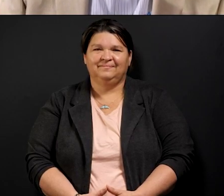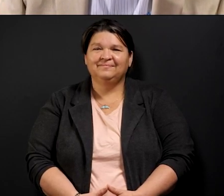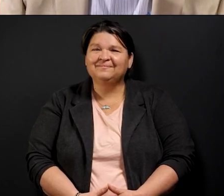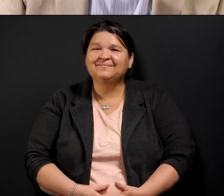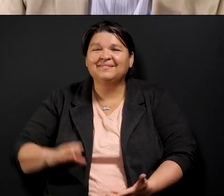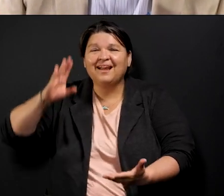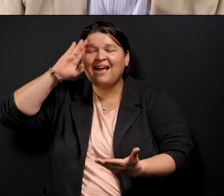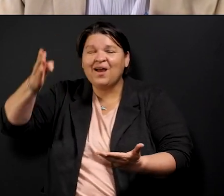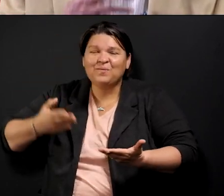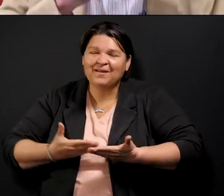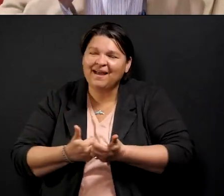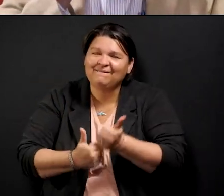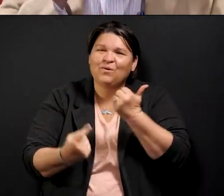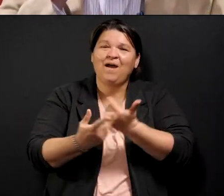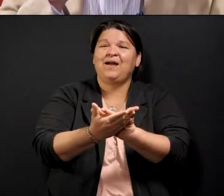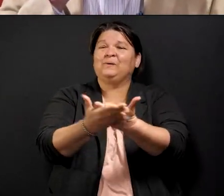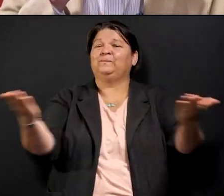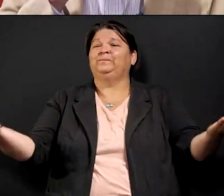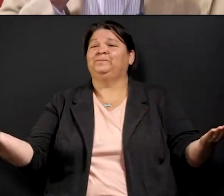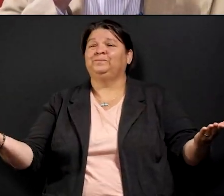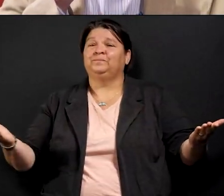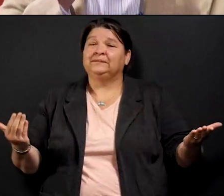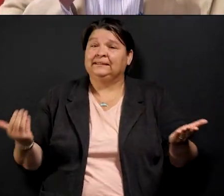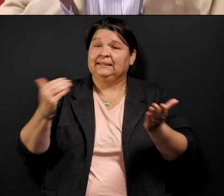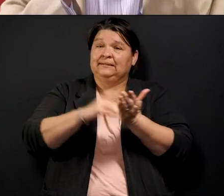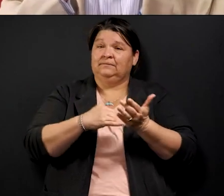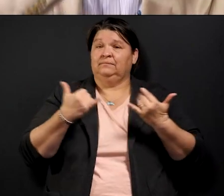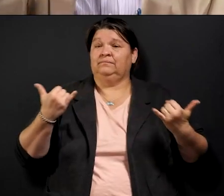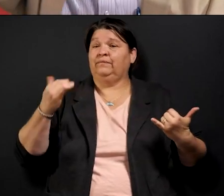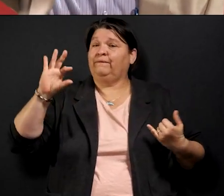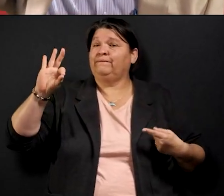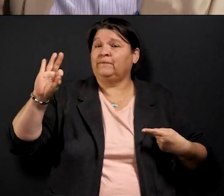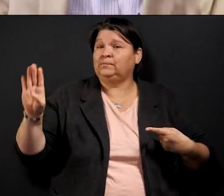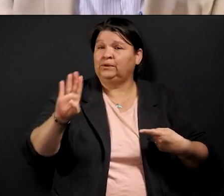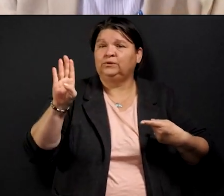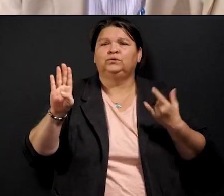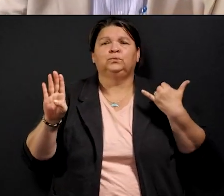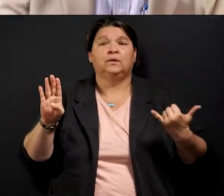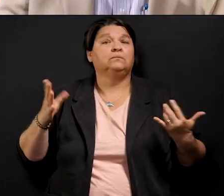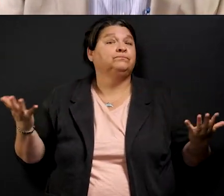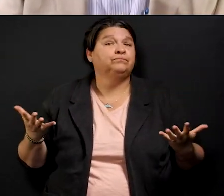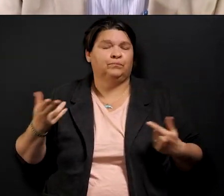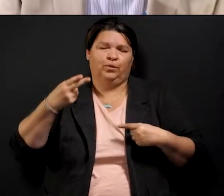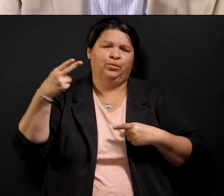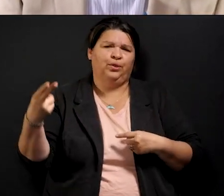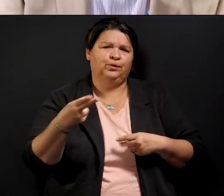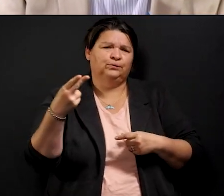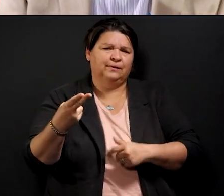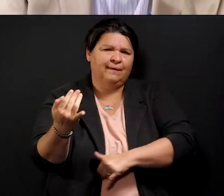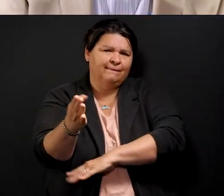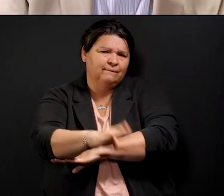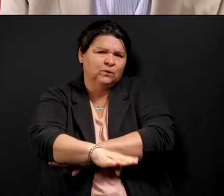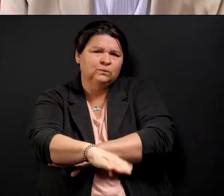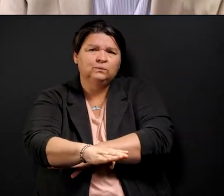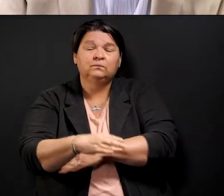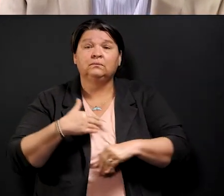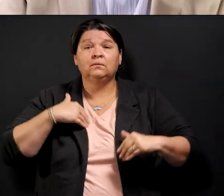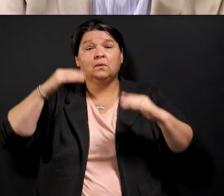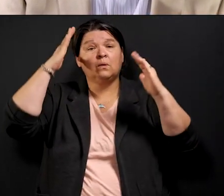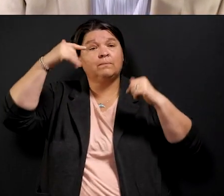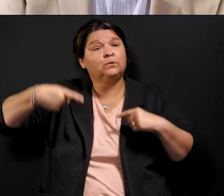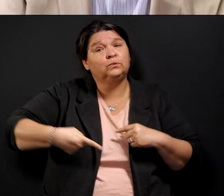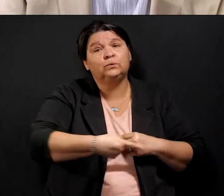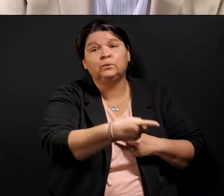everybody. Welcome back to Facebook for Thursday evening. I hope you're all at home, sheltered in place, and having a